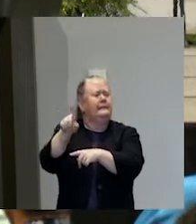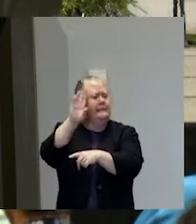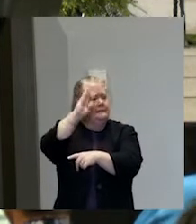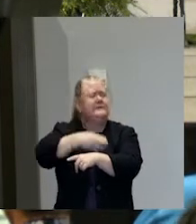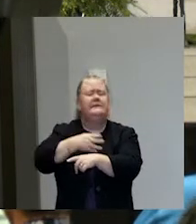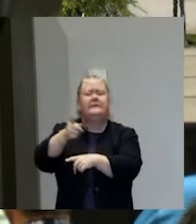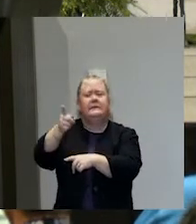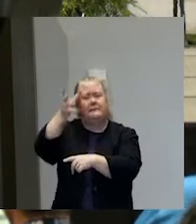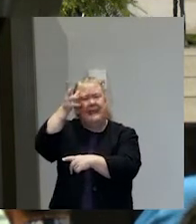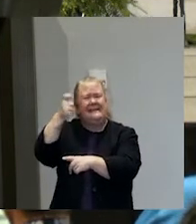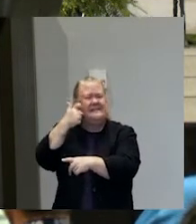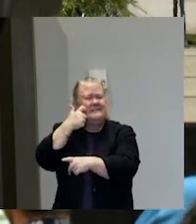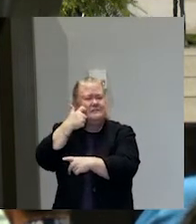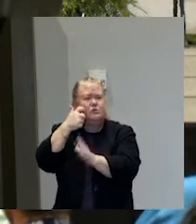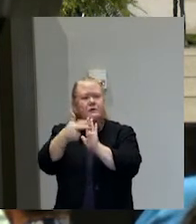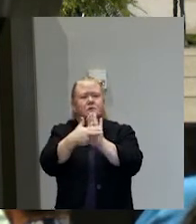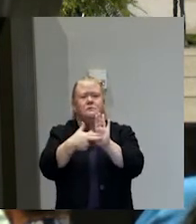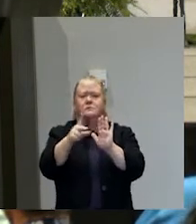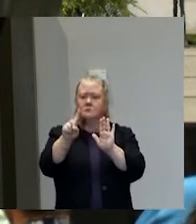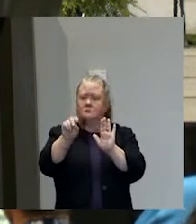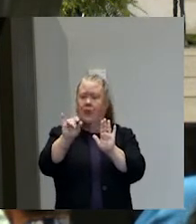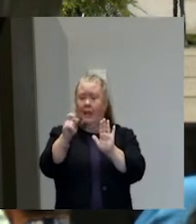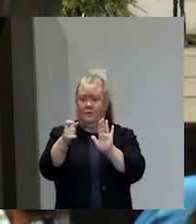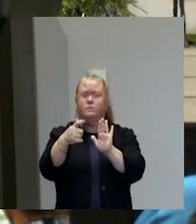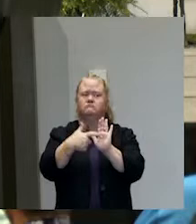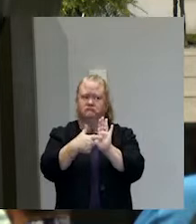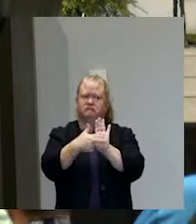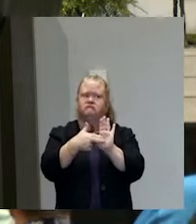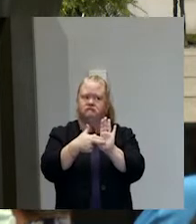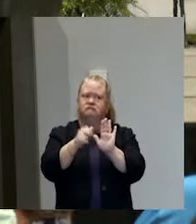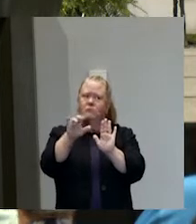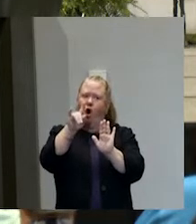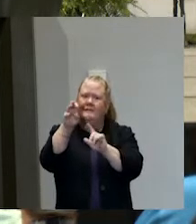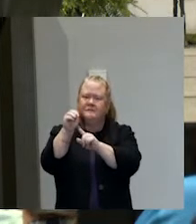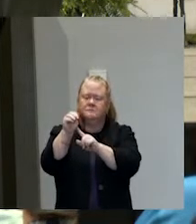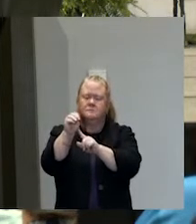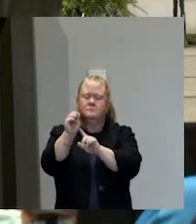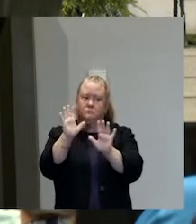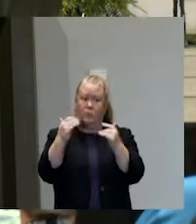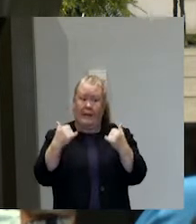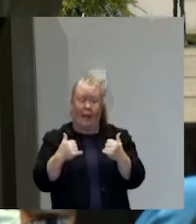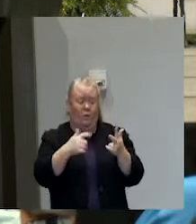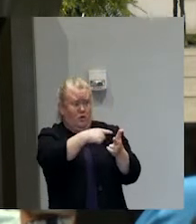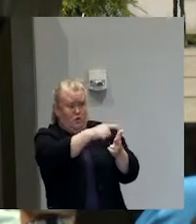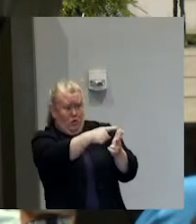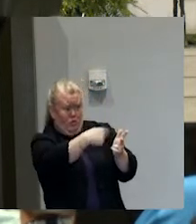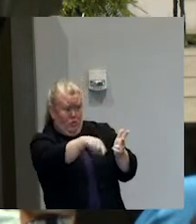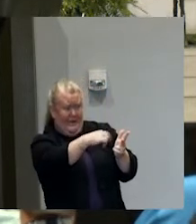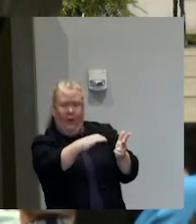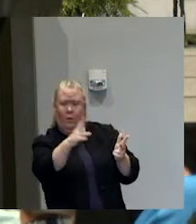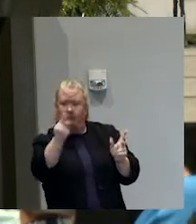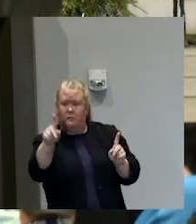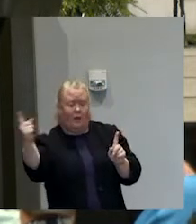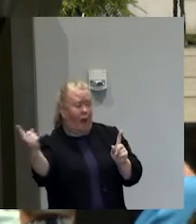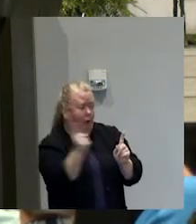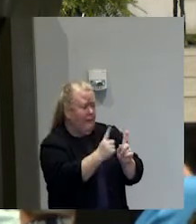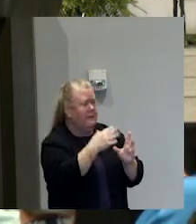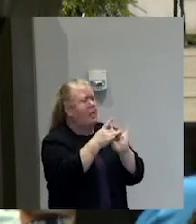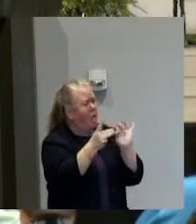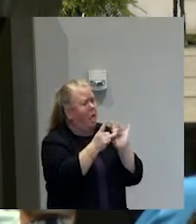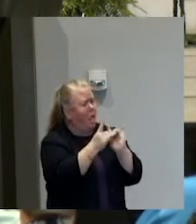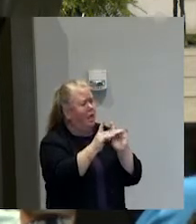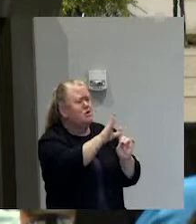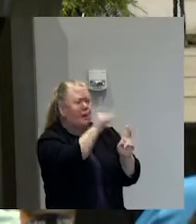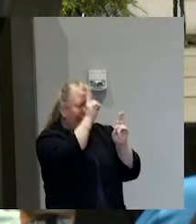son had just been recently diagnosed with autism. Yeah. What does it mean to the three of you when somebody comes up to you and says, "You're